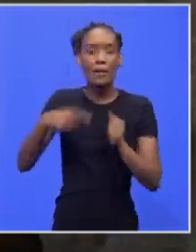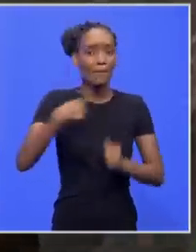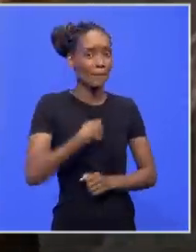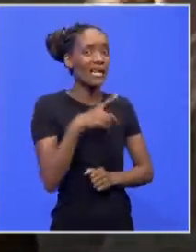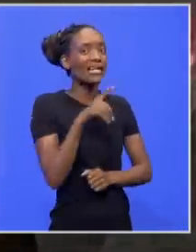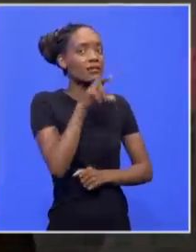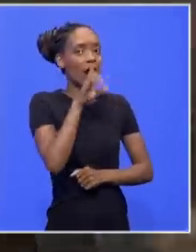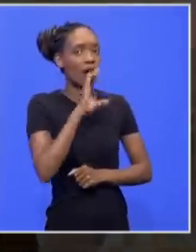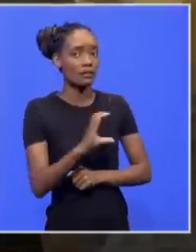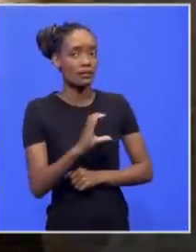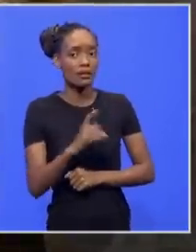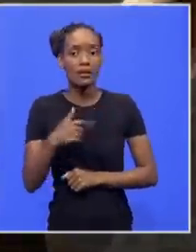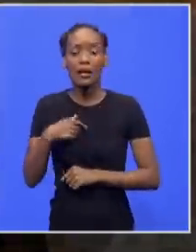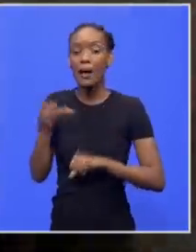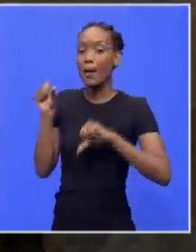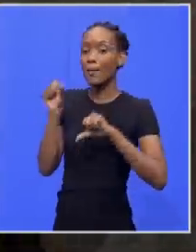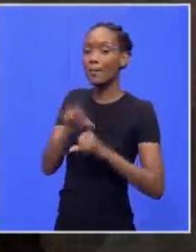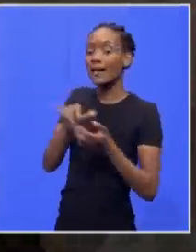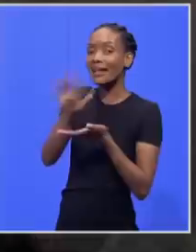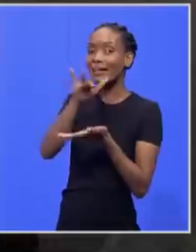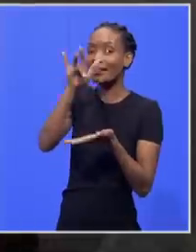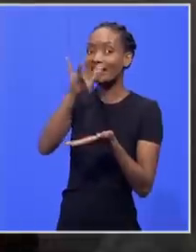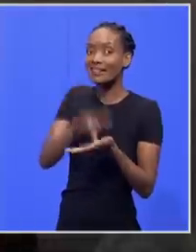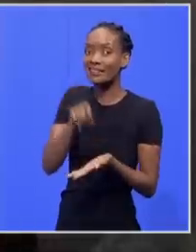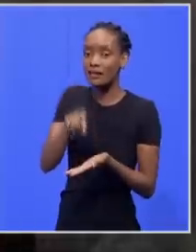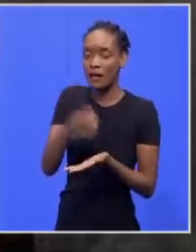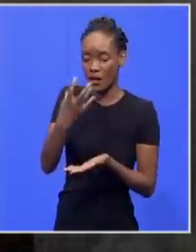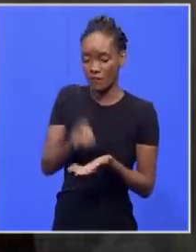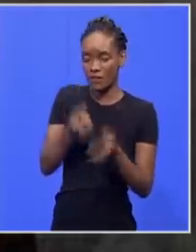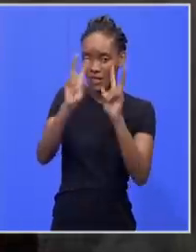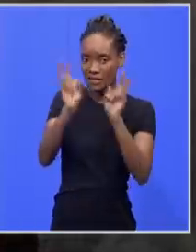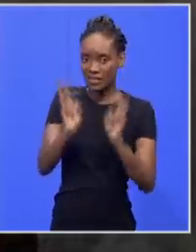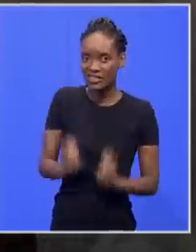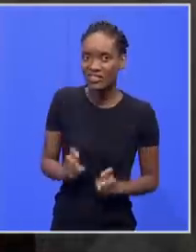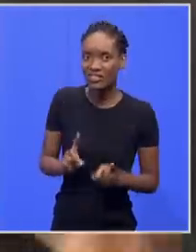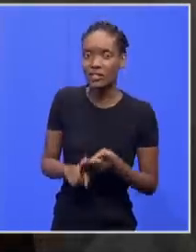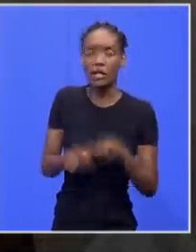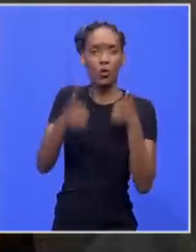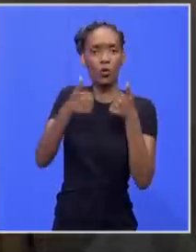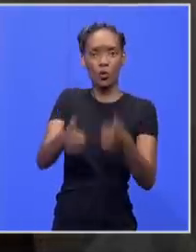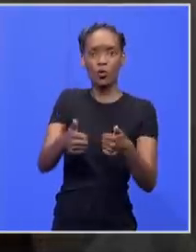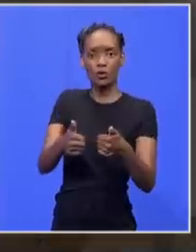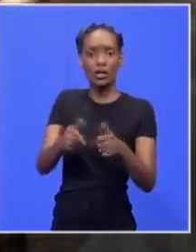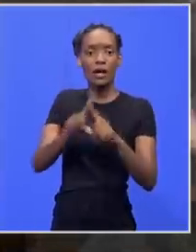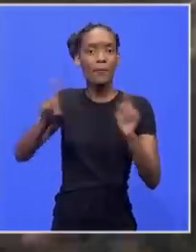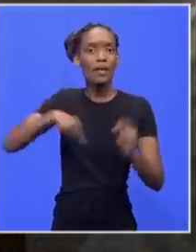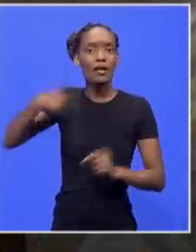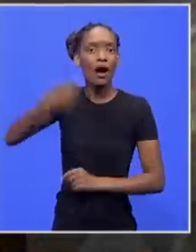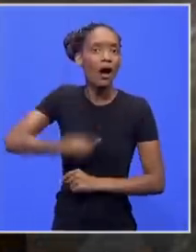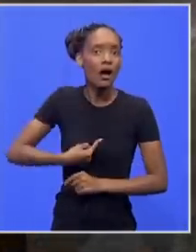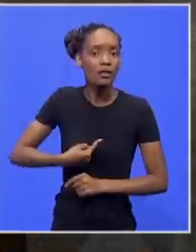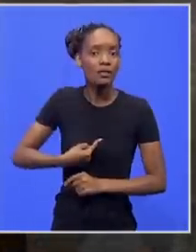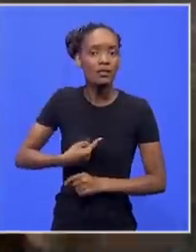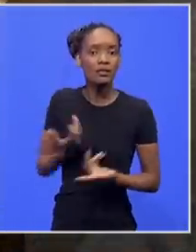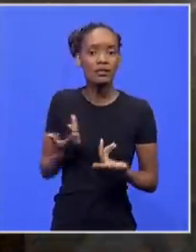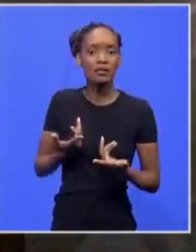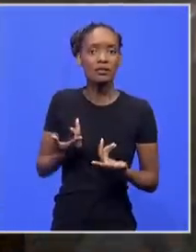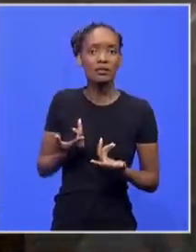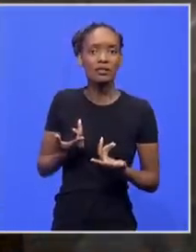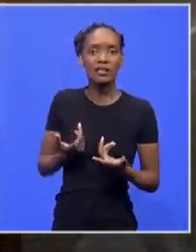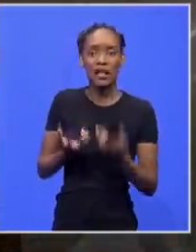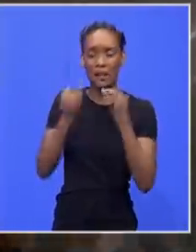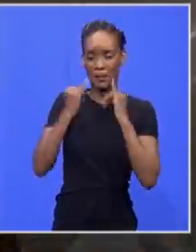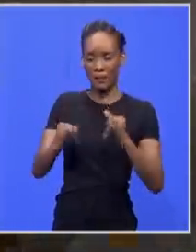you go to Lindela, all the section, they have electricity. They have a good condition. But us, they put us in the B section. They